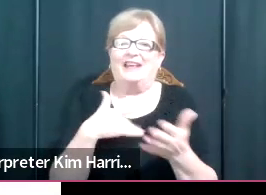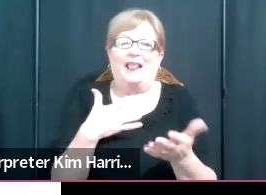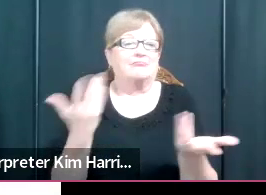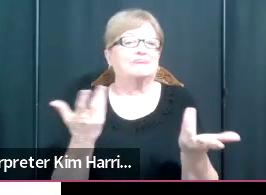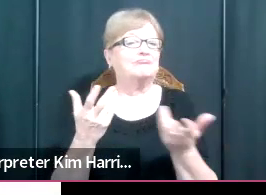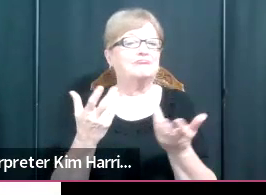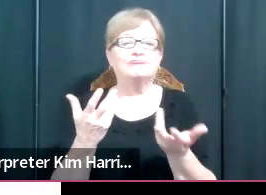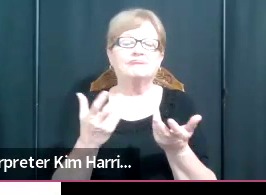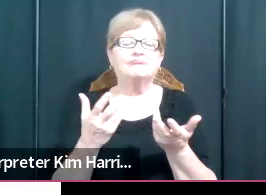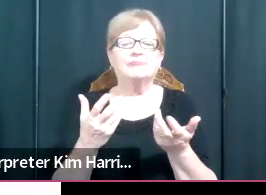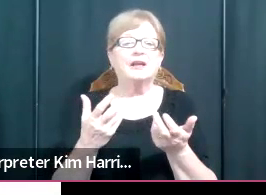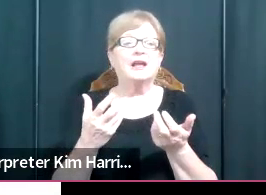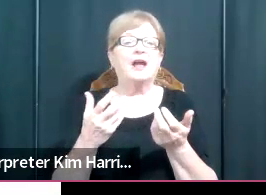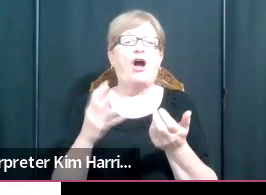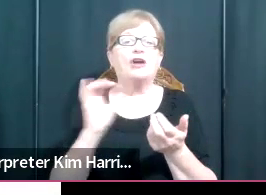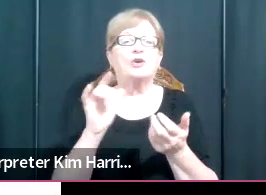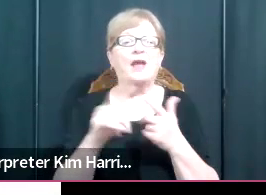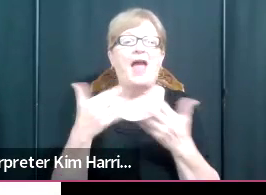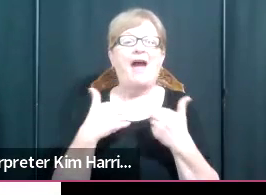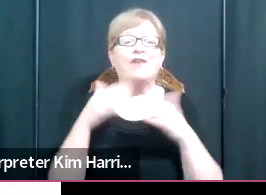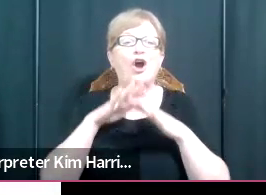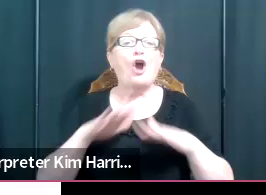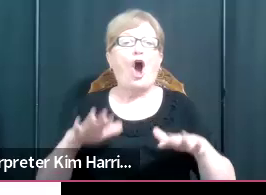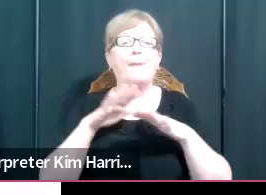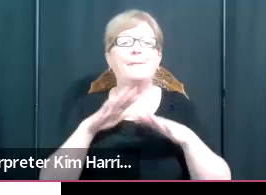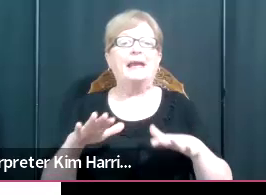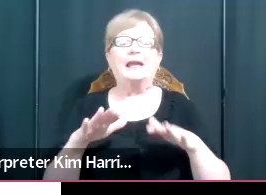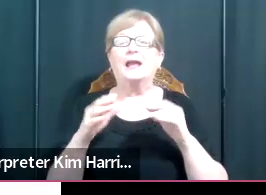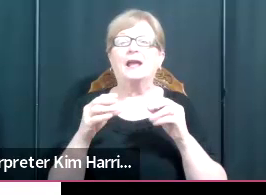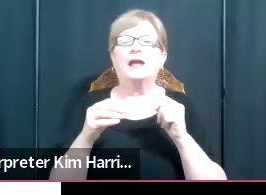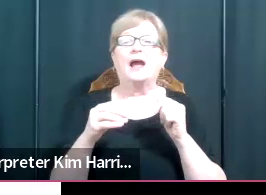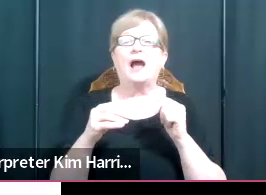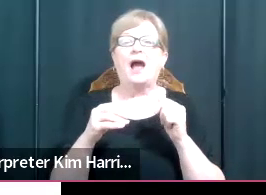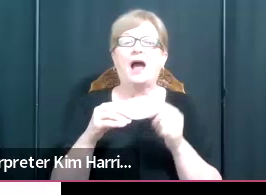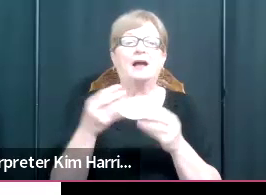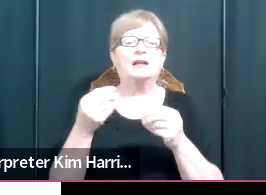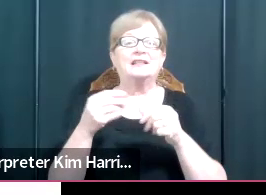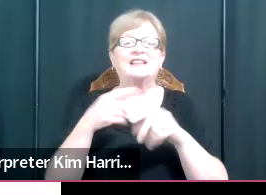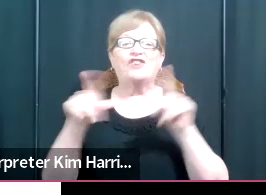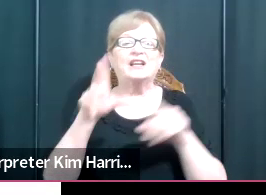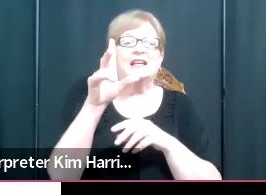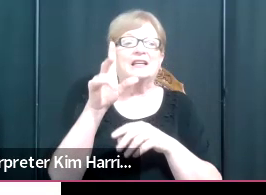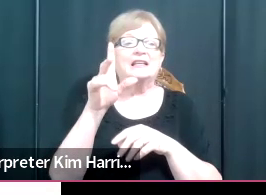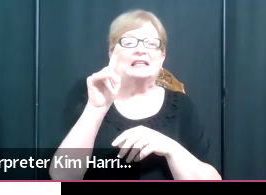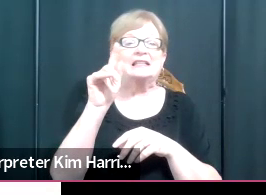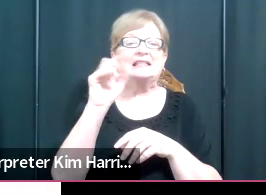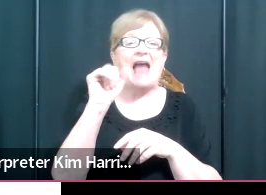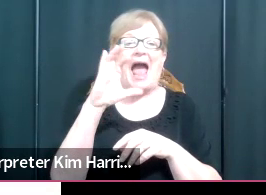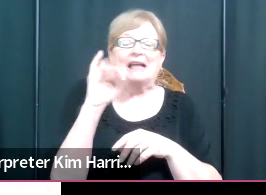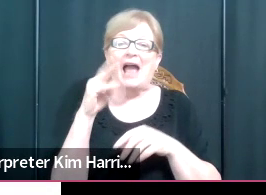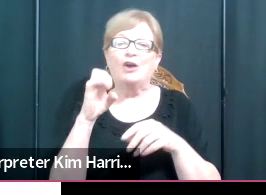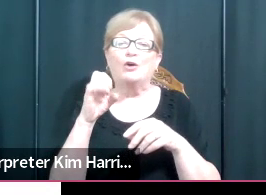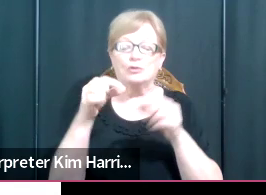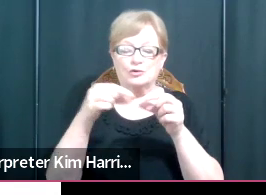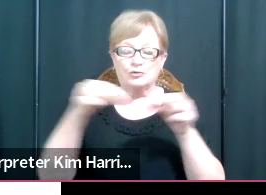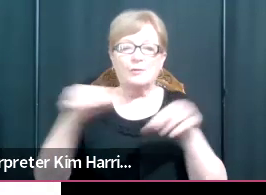We have calming tactile strips. So those have different textures on them. The rainbow